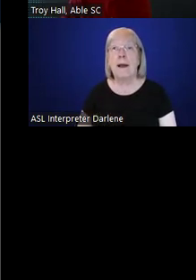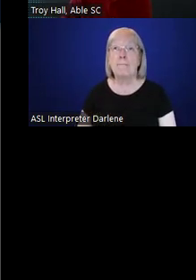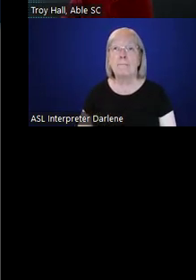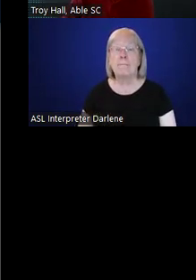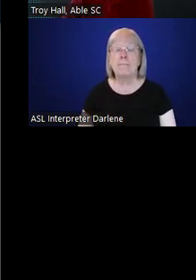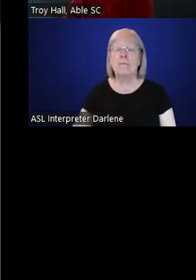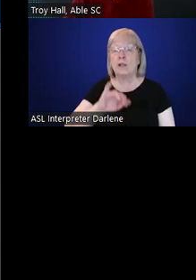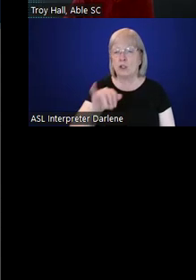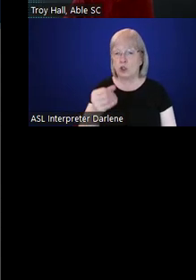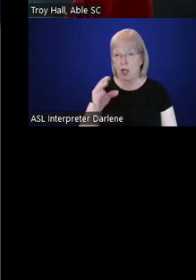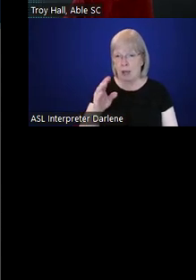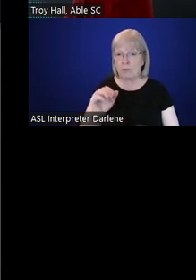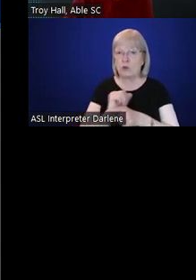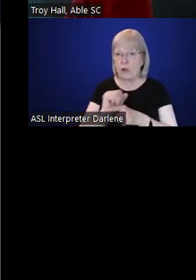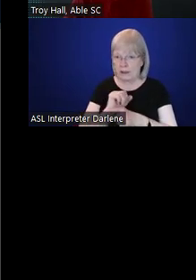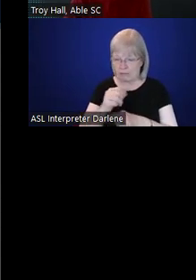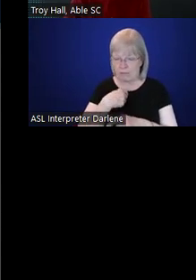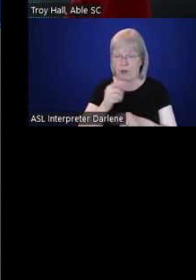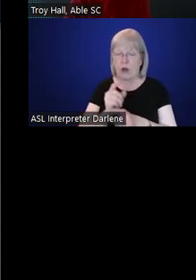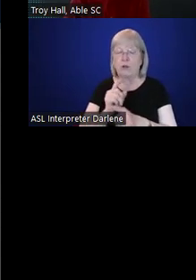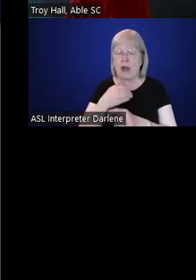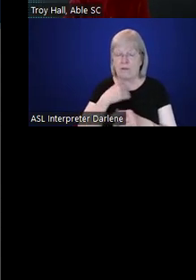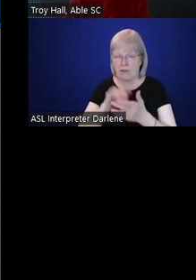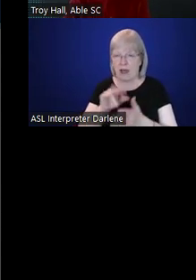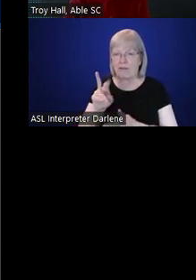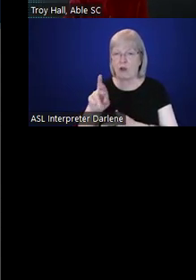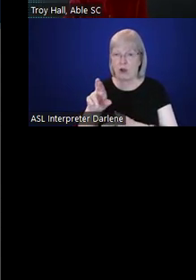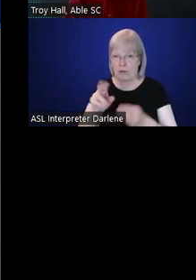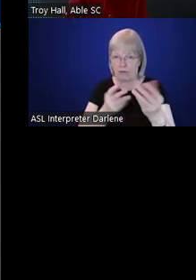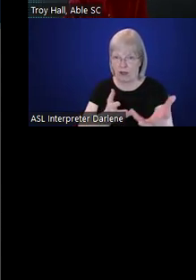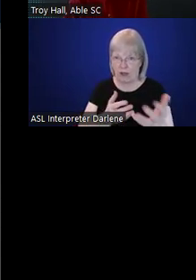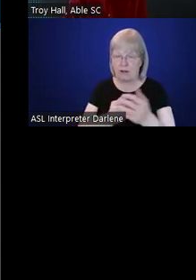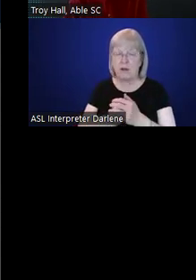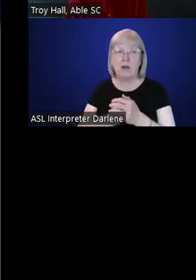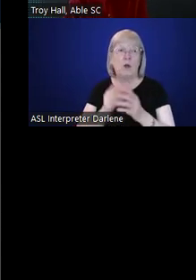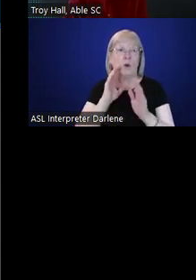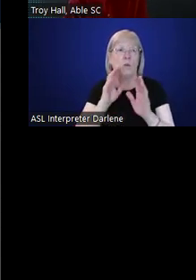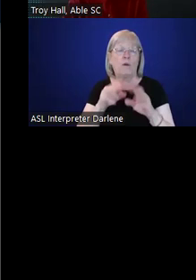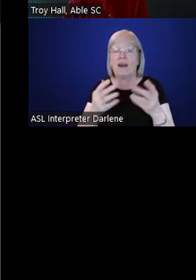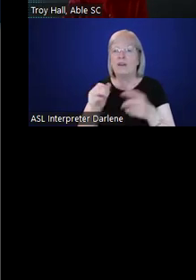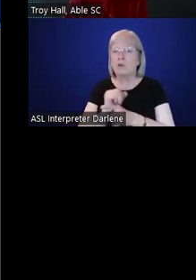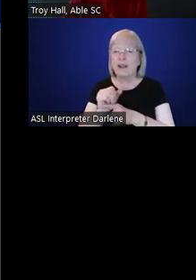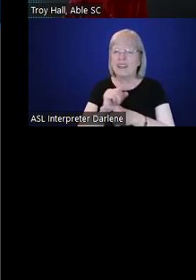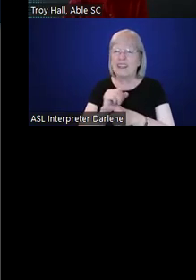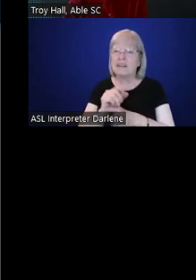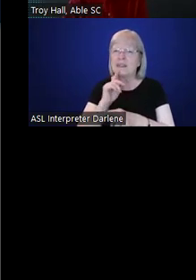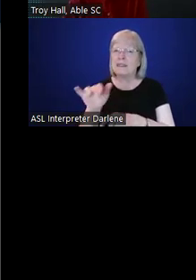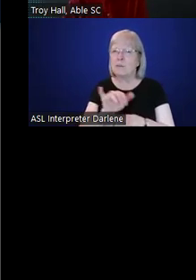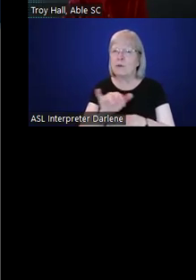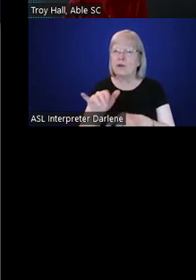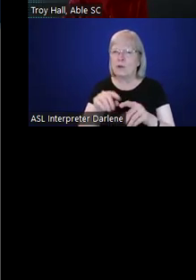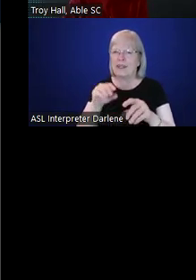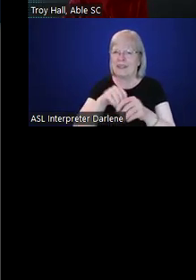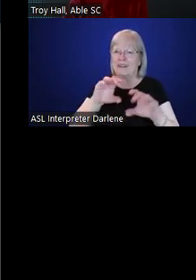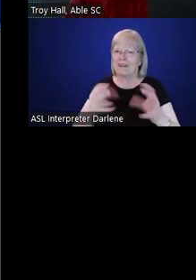Job training is another service VR offers. So they can offer training that looks like classroom instruction or hands-on